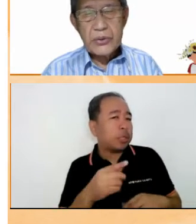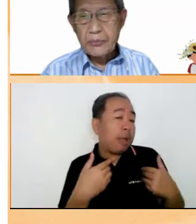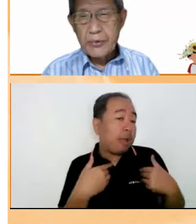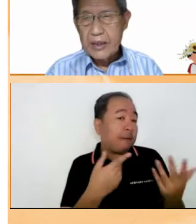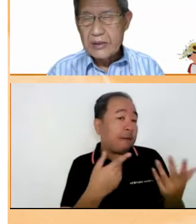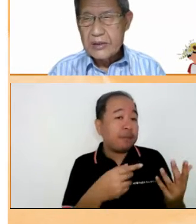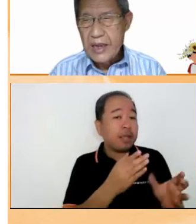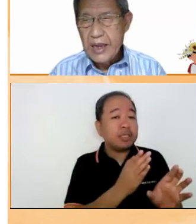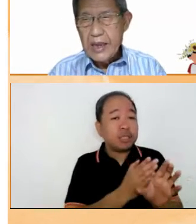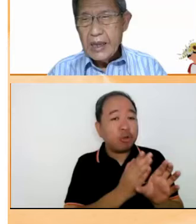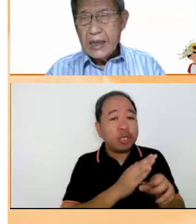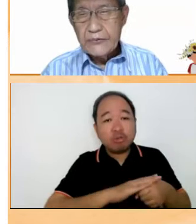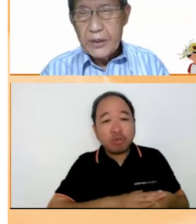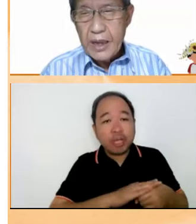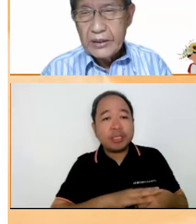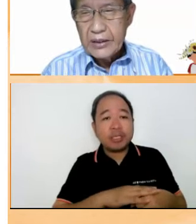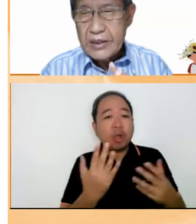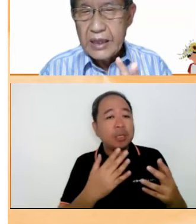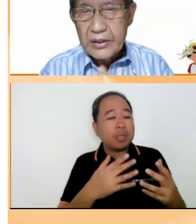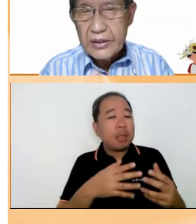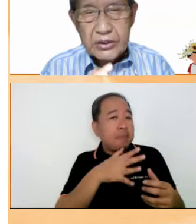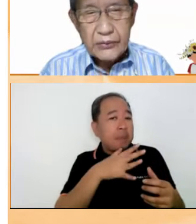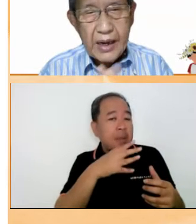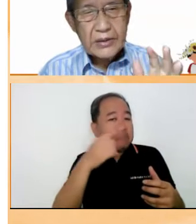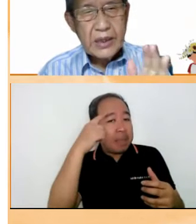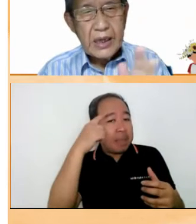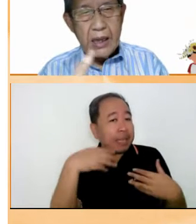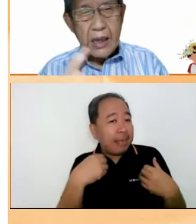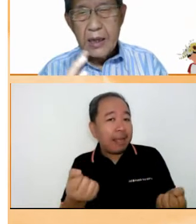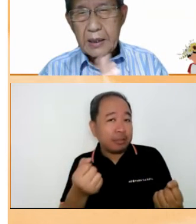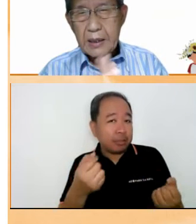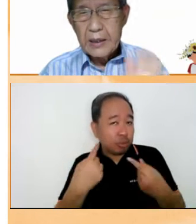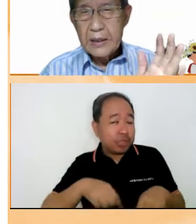health during pregnancy. If the mother is under stress,